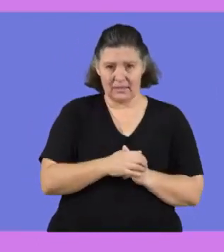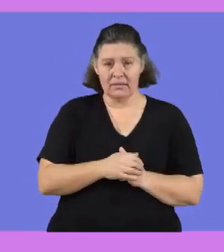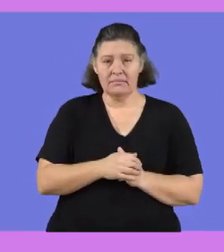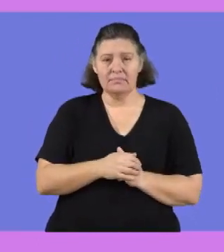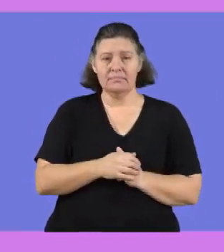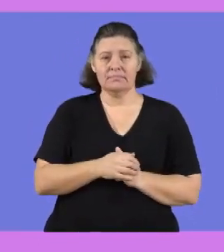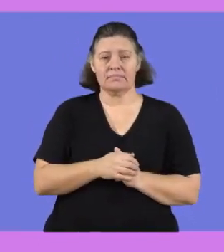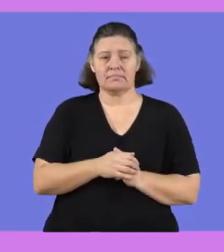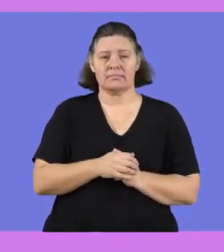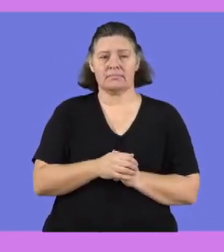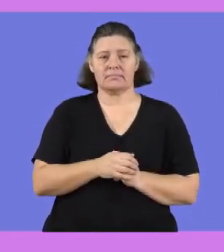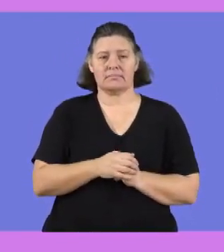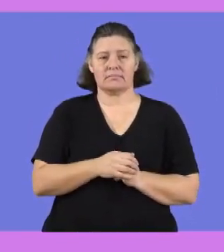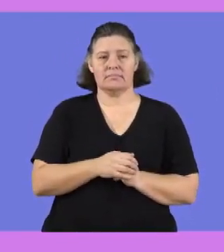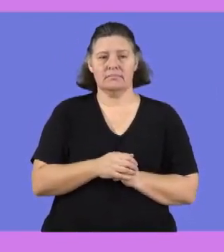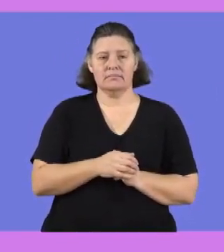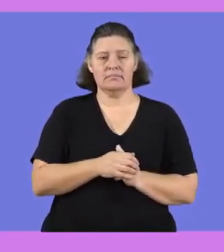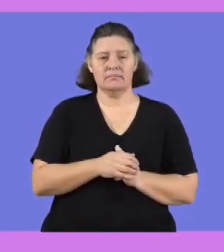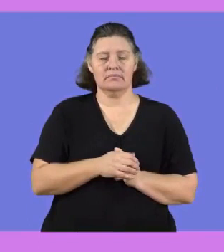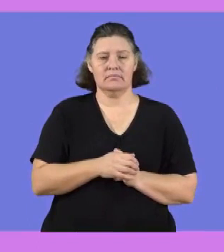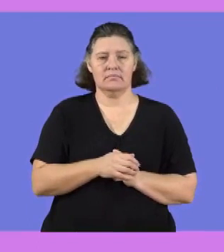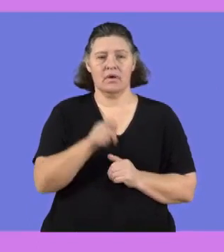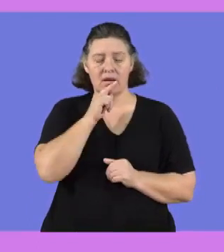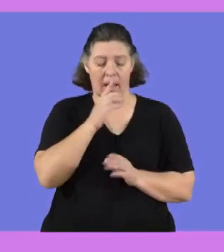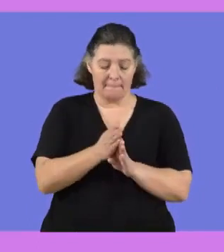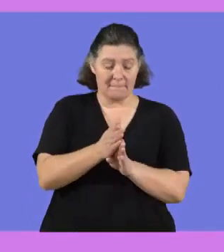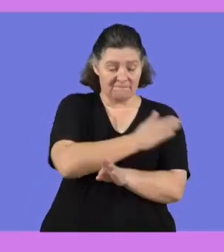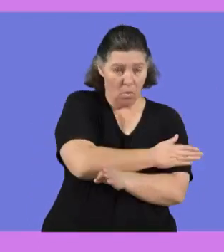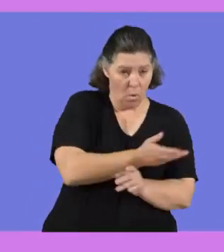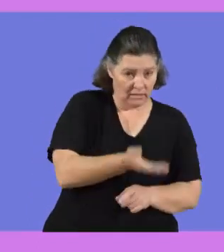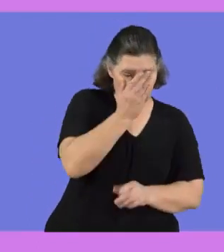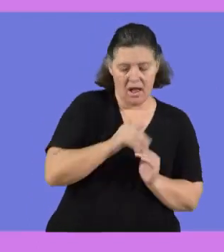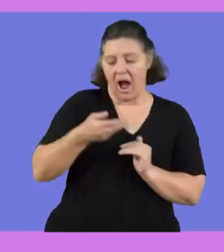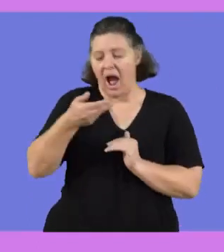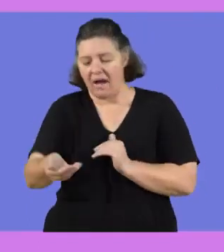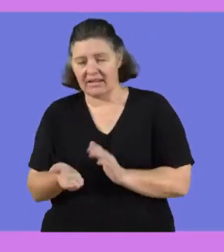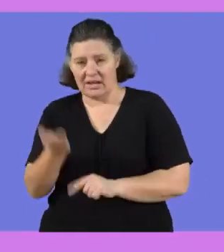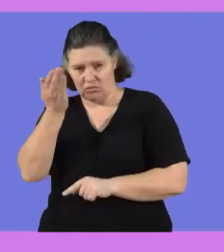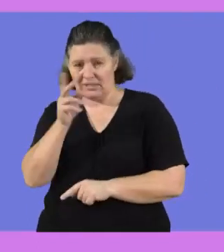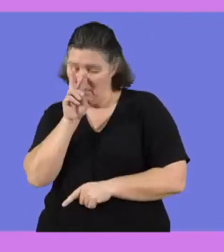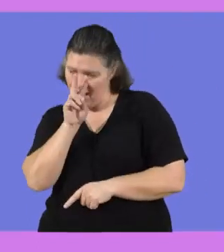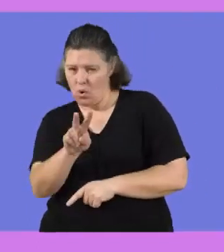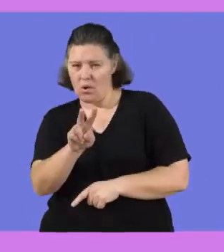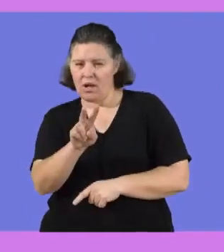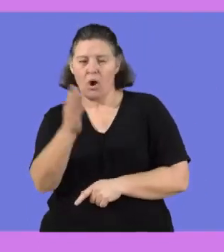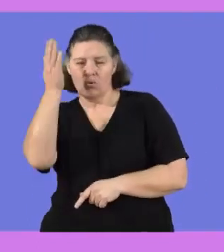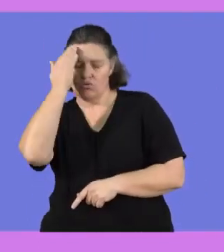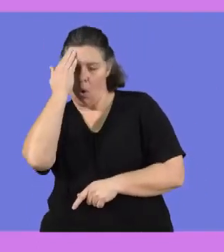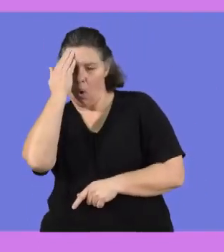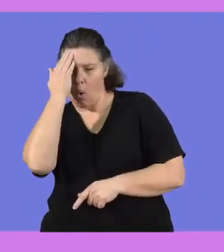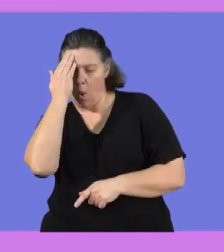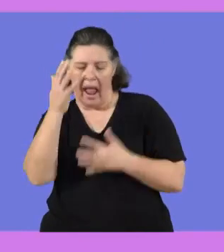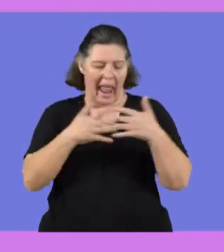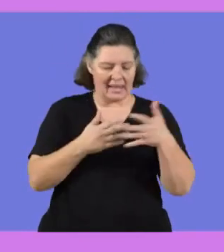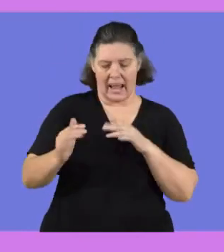because there's a thin string between before the increase and after the increase, so that you can know